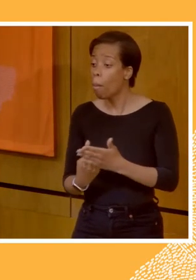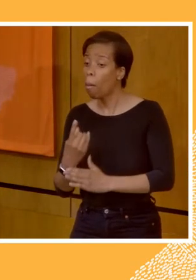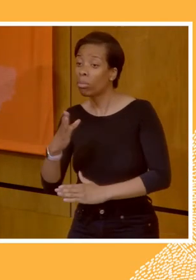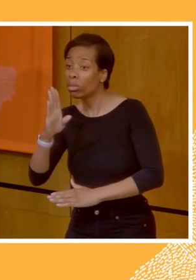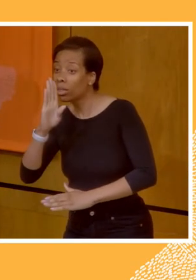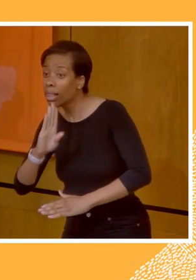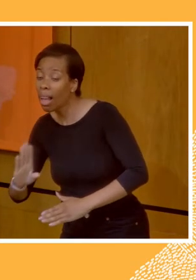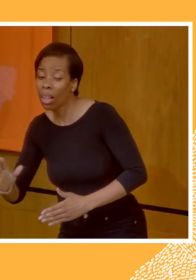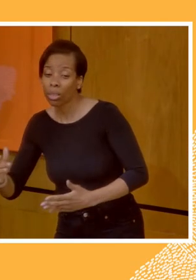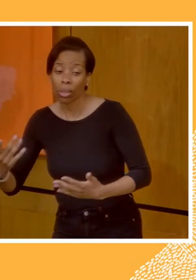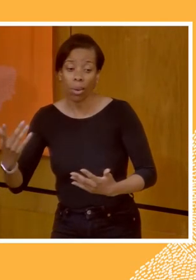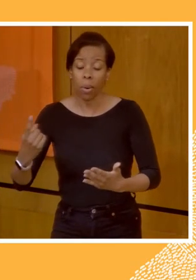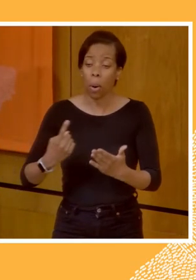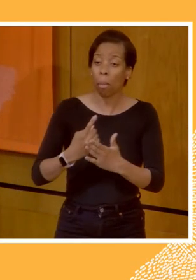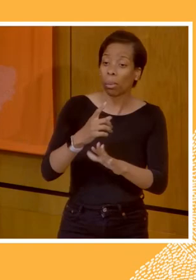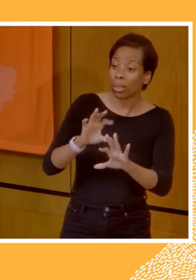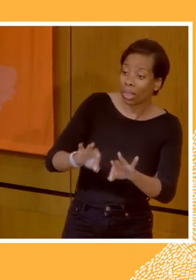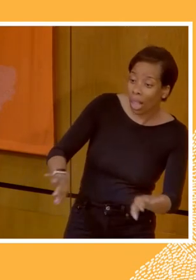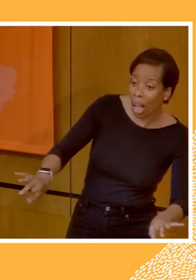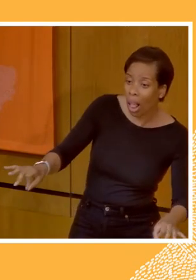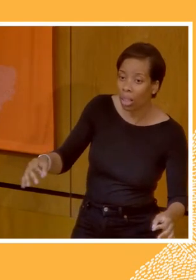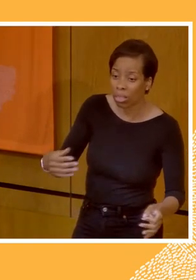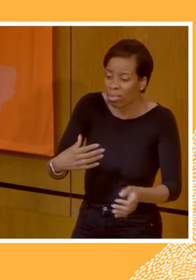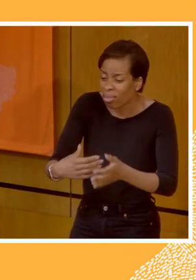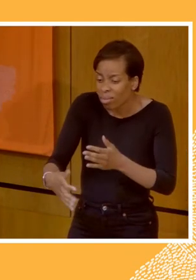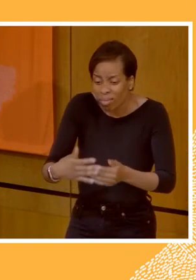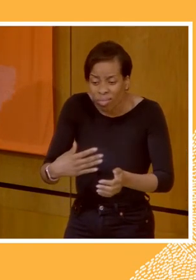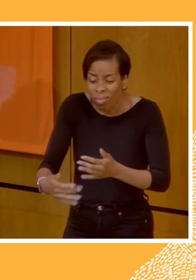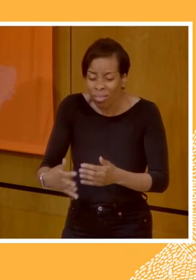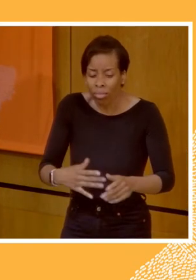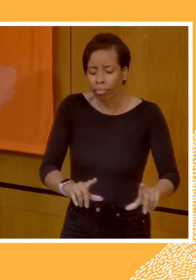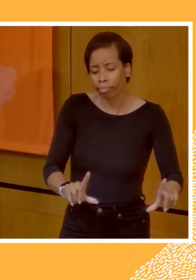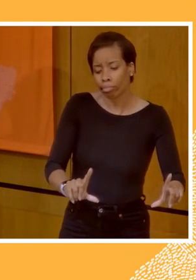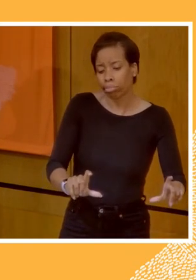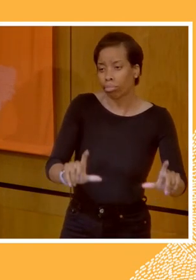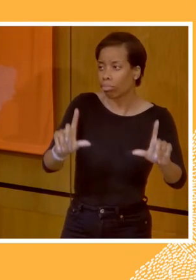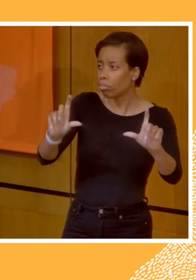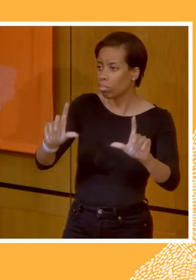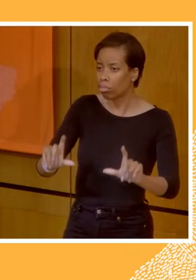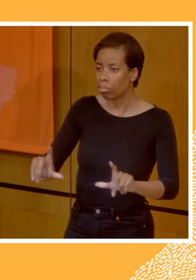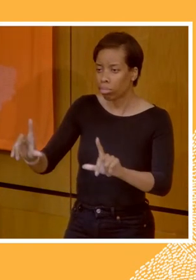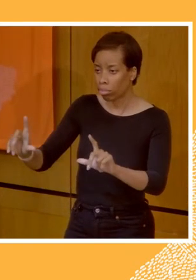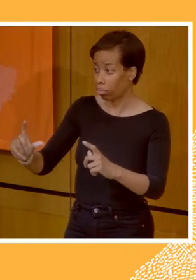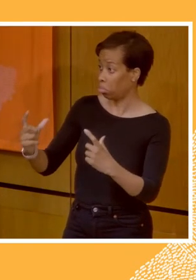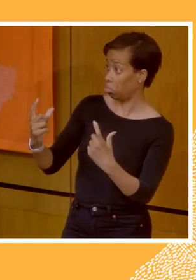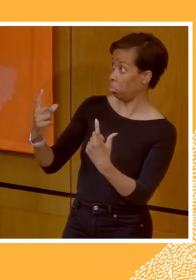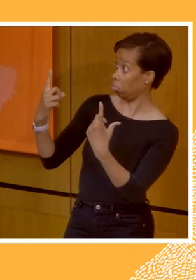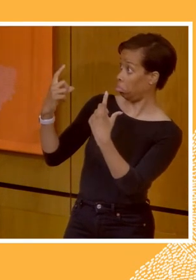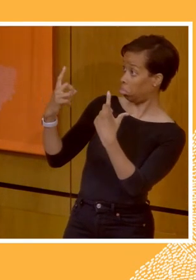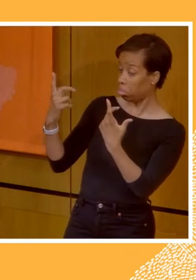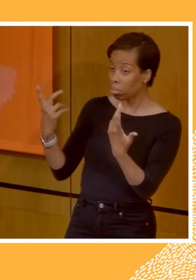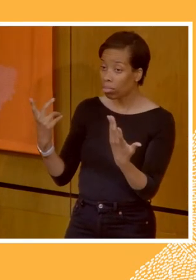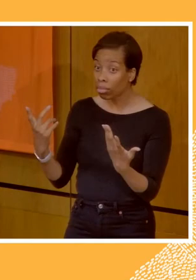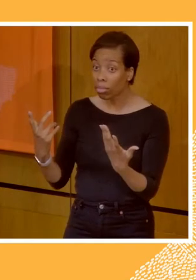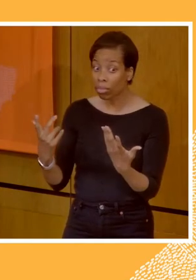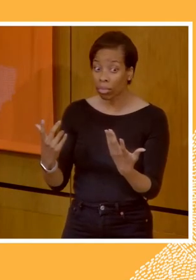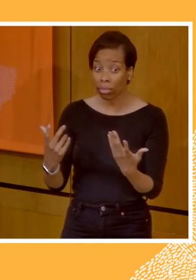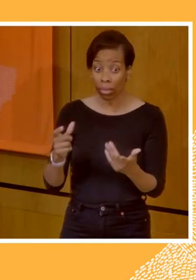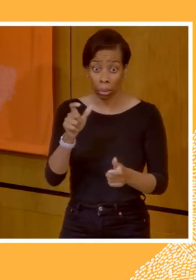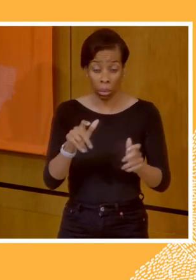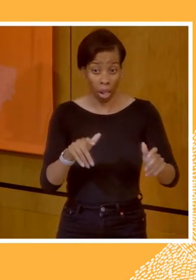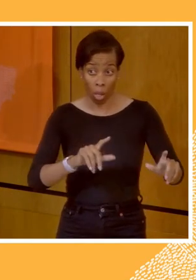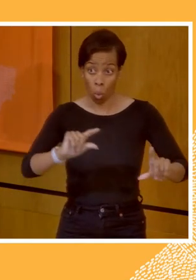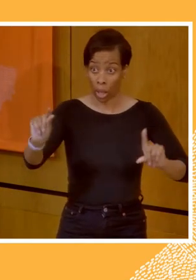silence, or what you think makes you happy or sad, and people went. And I was